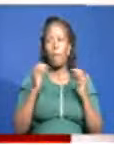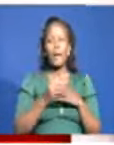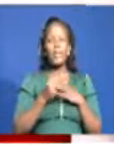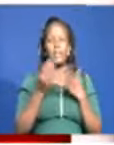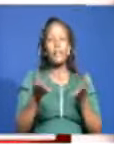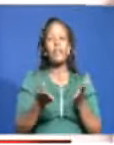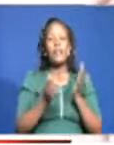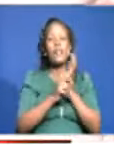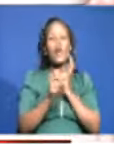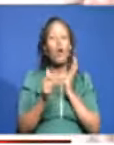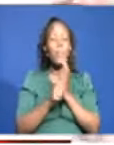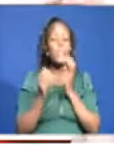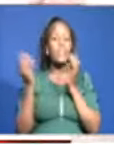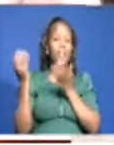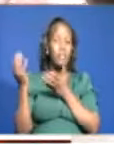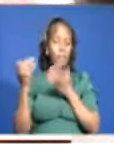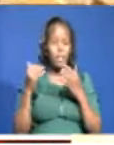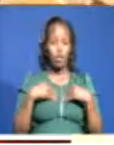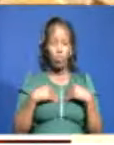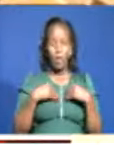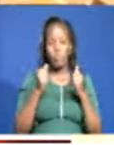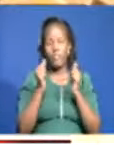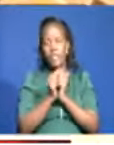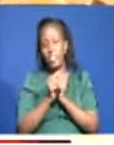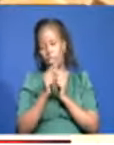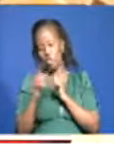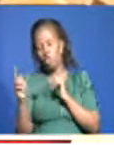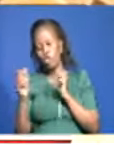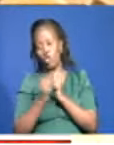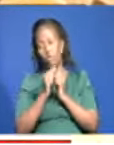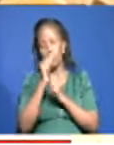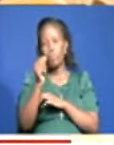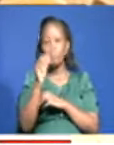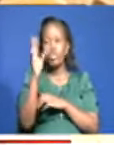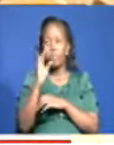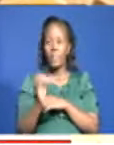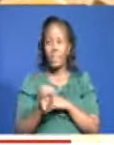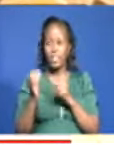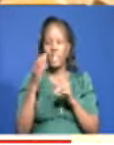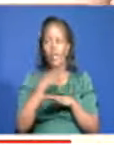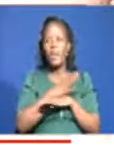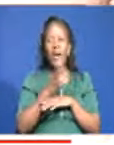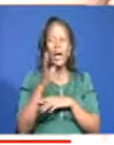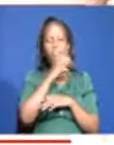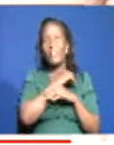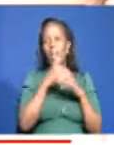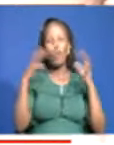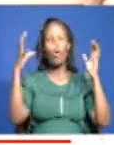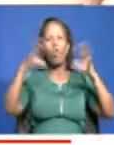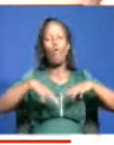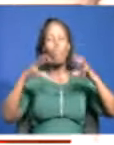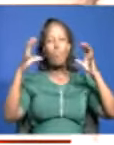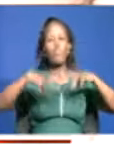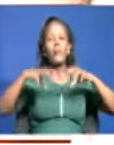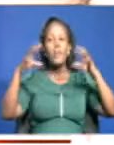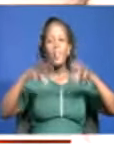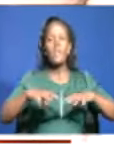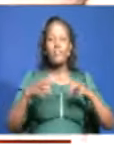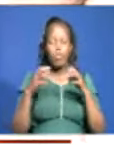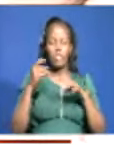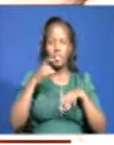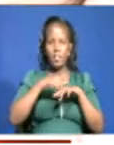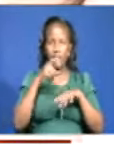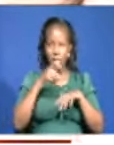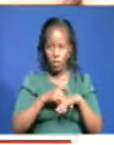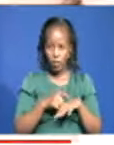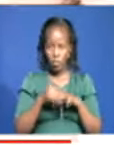to 15% below the five-year average due to the late onset of rainfall and irregular distribution of rainfall throughout the season. To deal